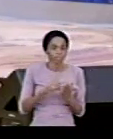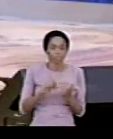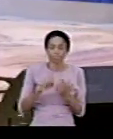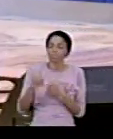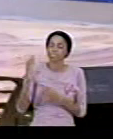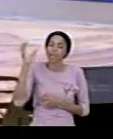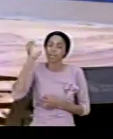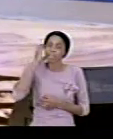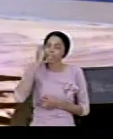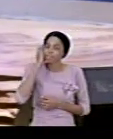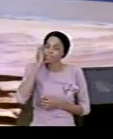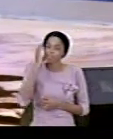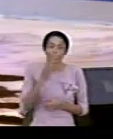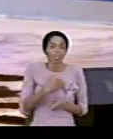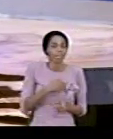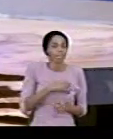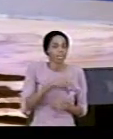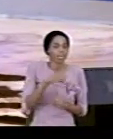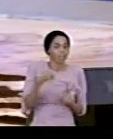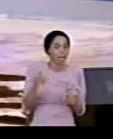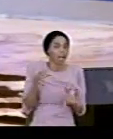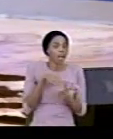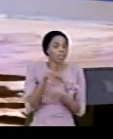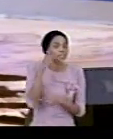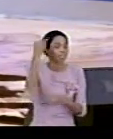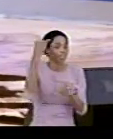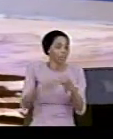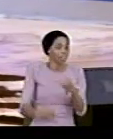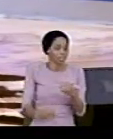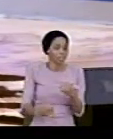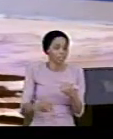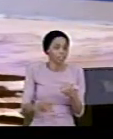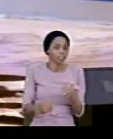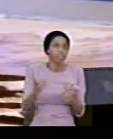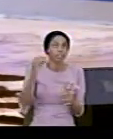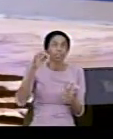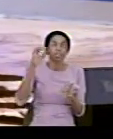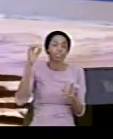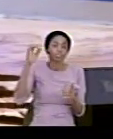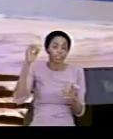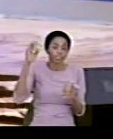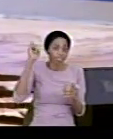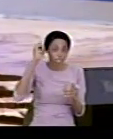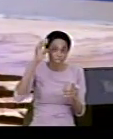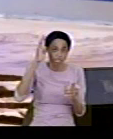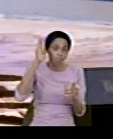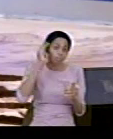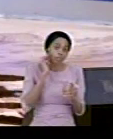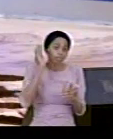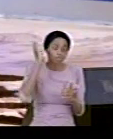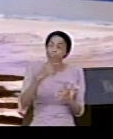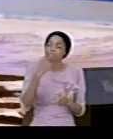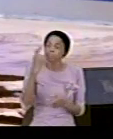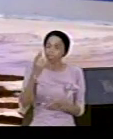hearing. And then at the end, he will say, cursed be he